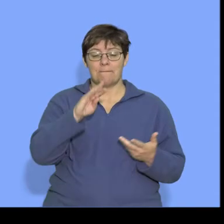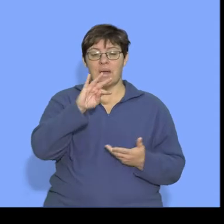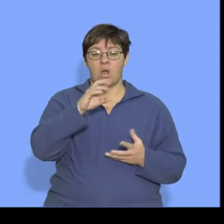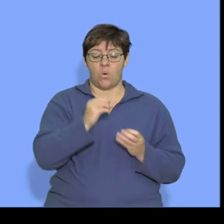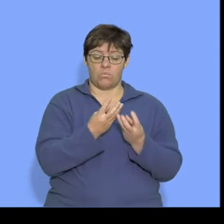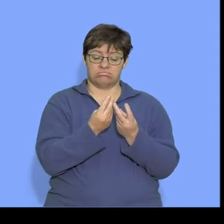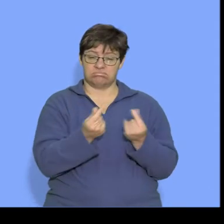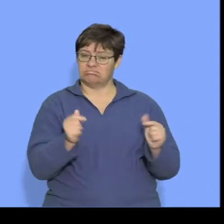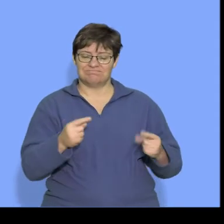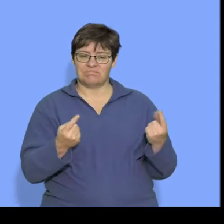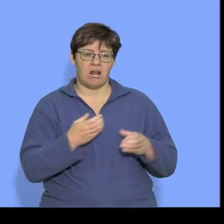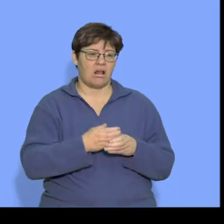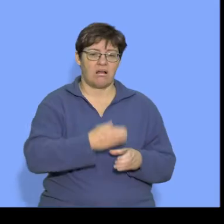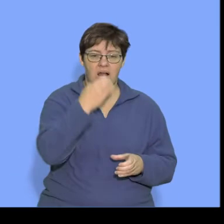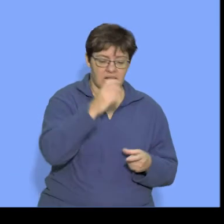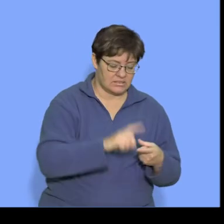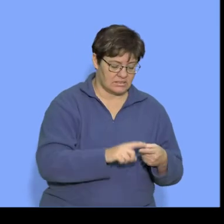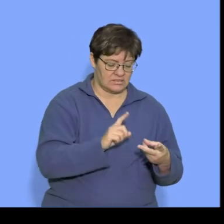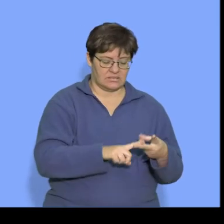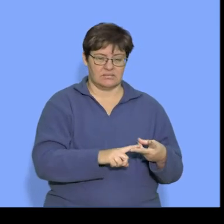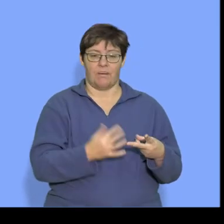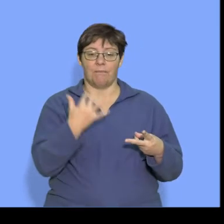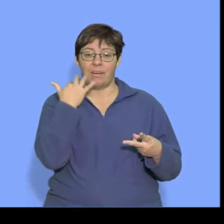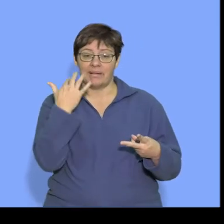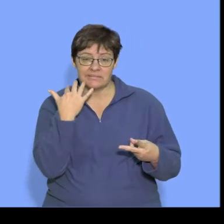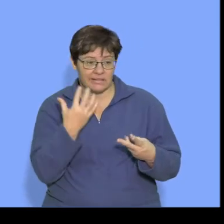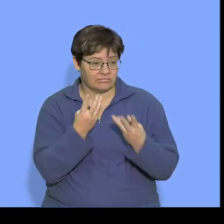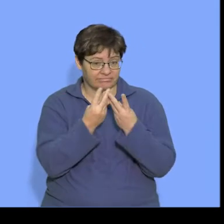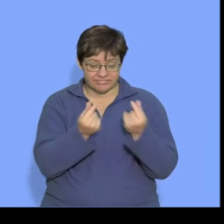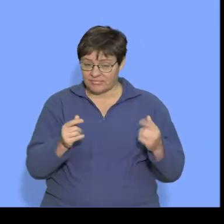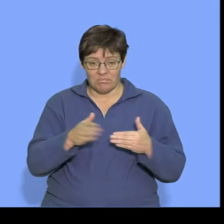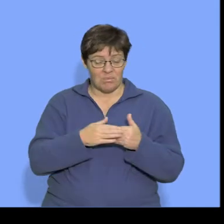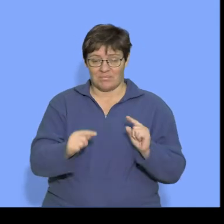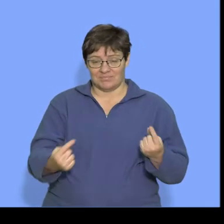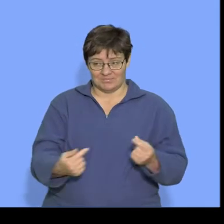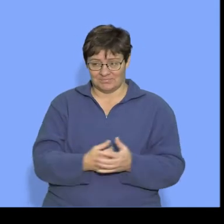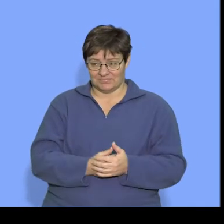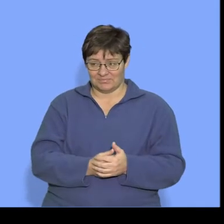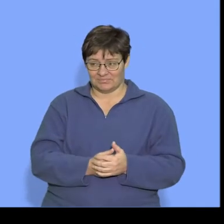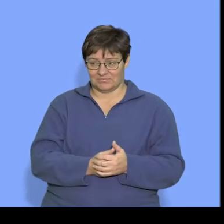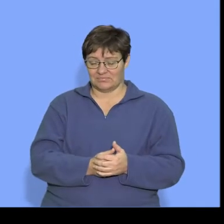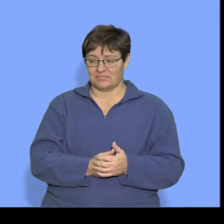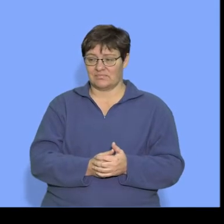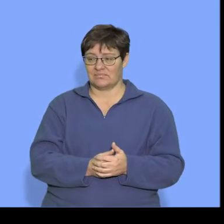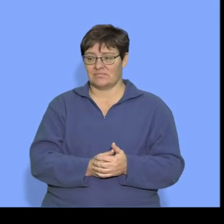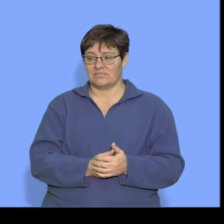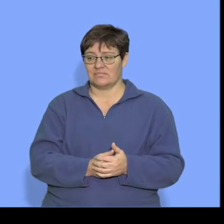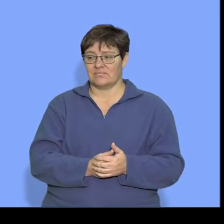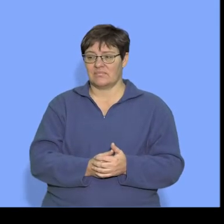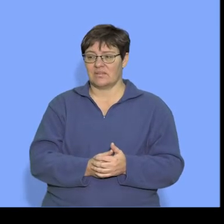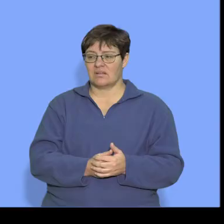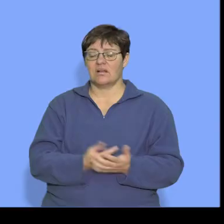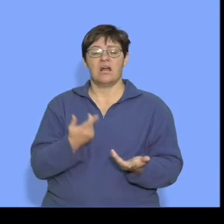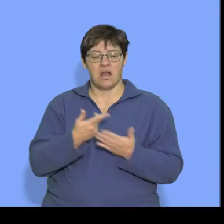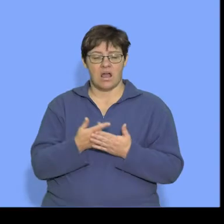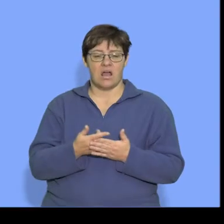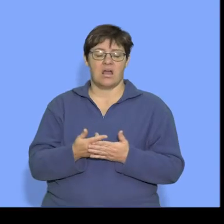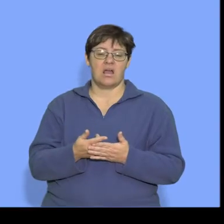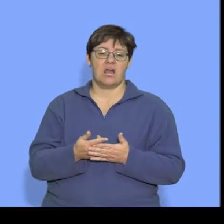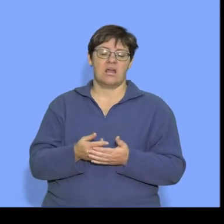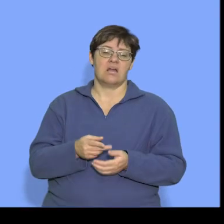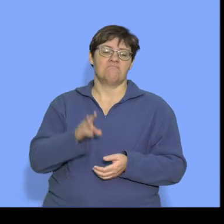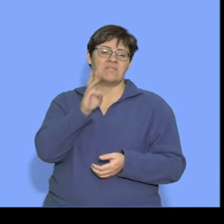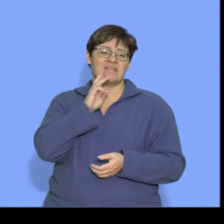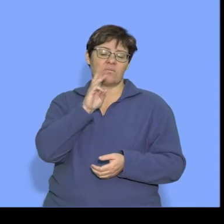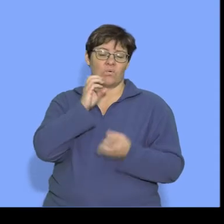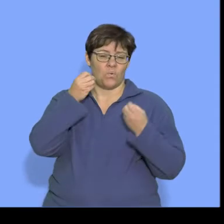about glass, we talk about things that cannot be broken down any further. So that's solid waste. We also have liquid waste.